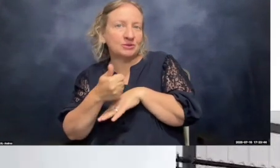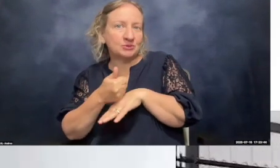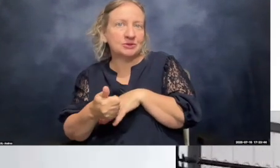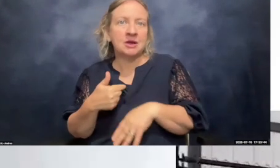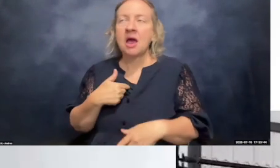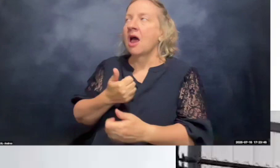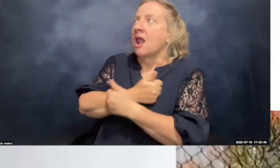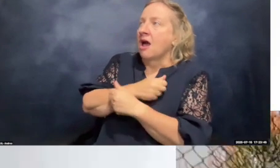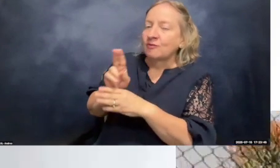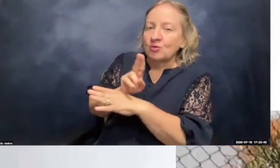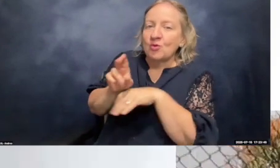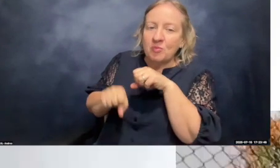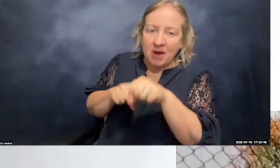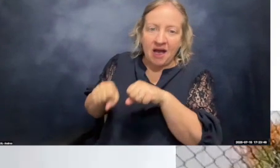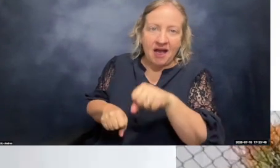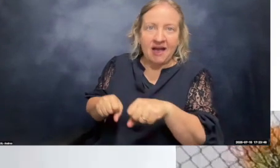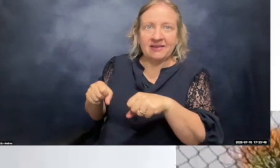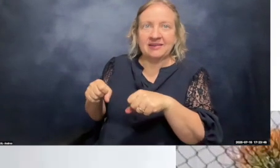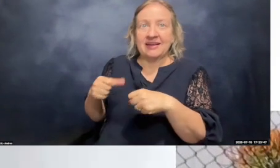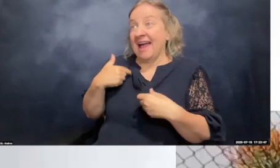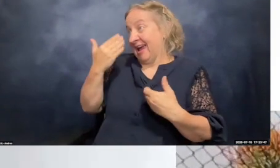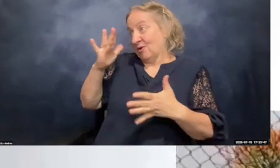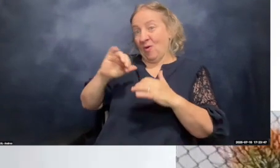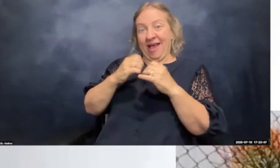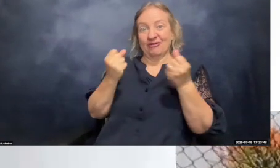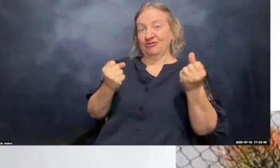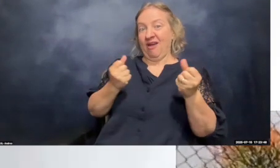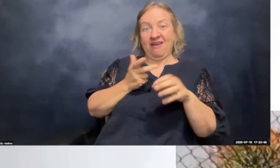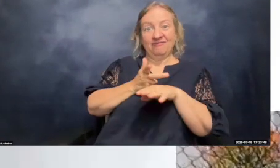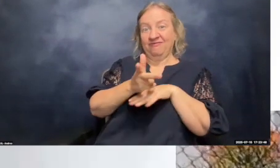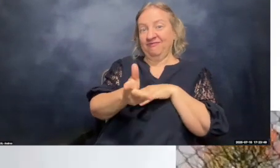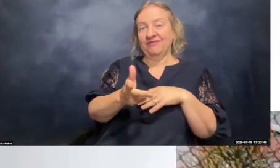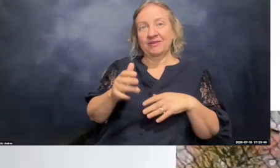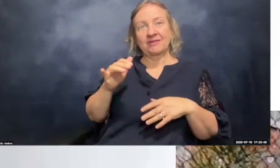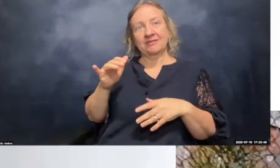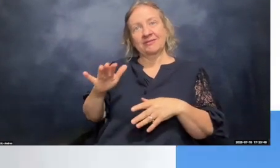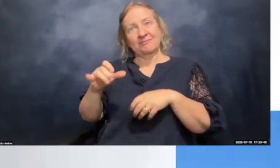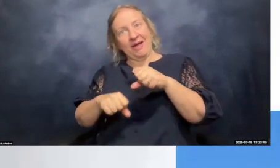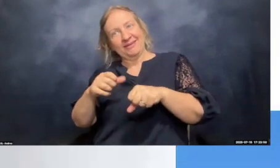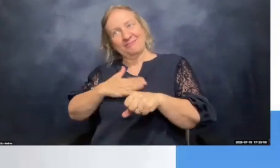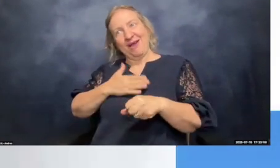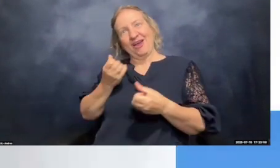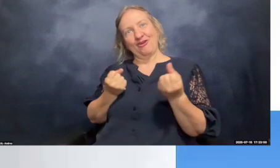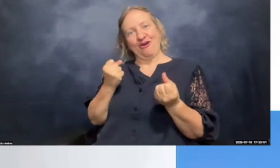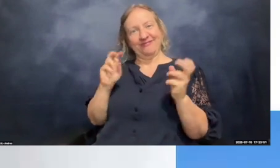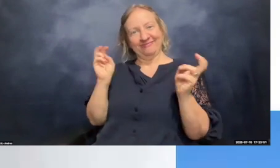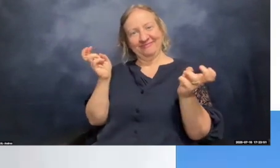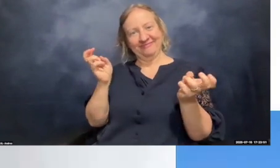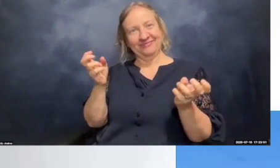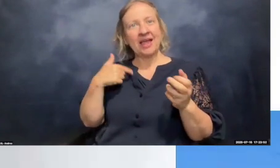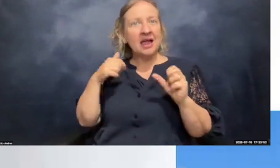bikes. Since I don't know how to drive, basically that's my car, It allows me to do